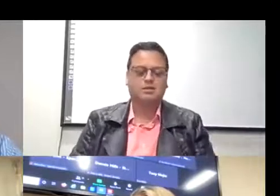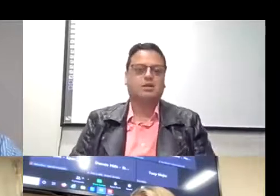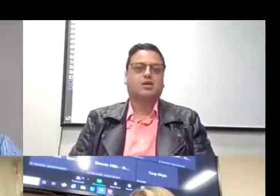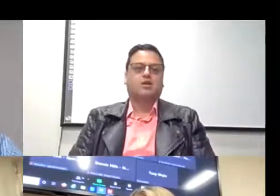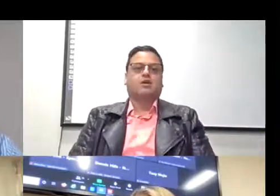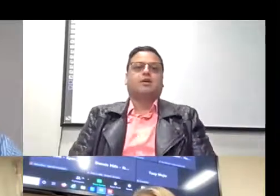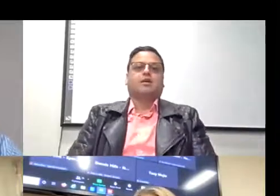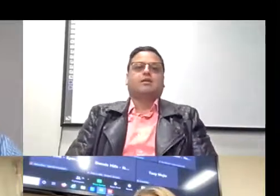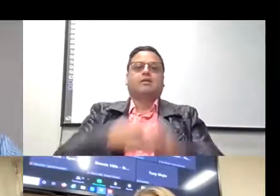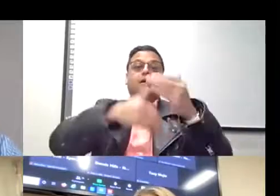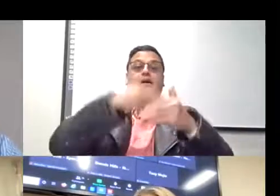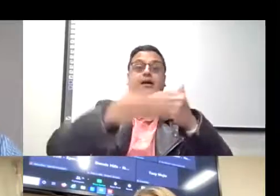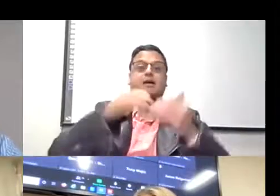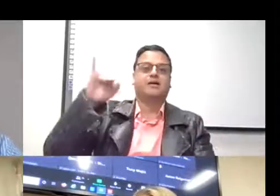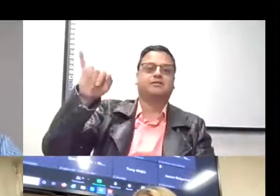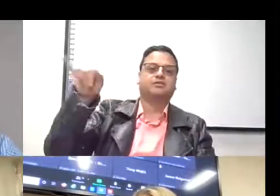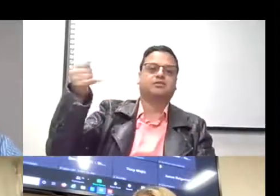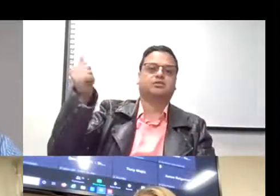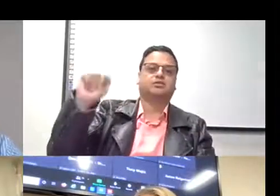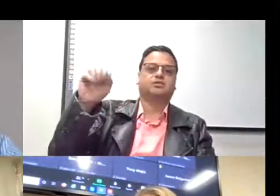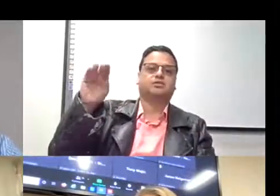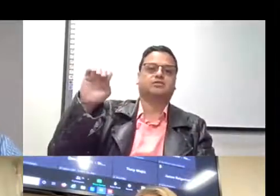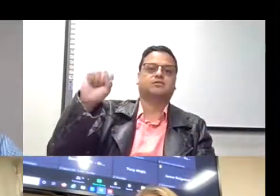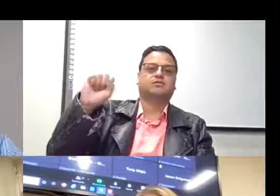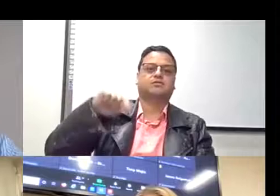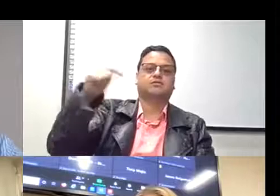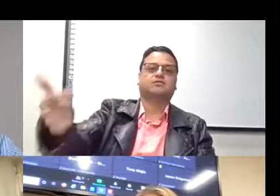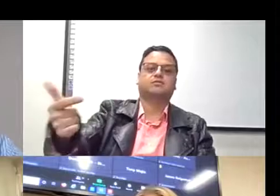Okay, next we'll have James. James, go ahead.